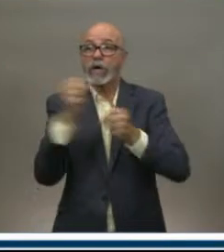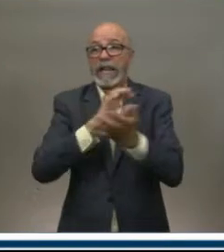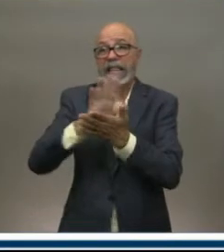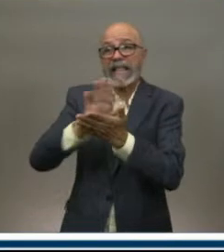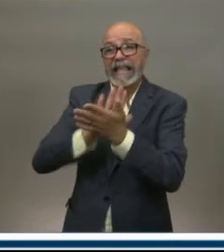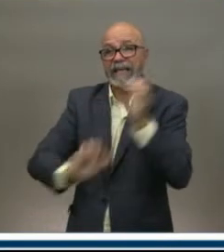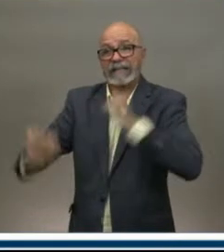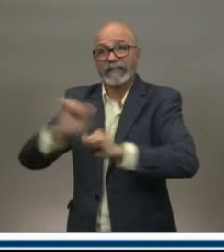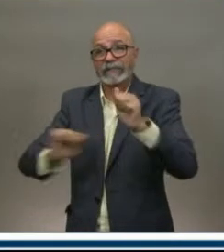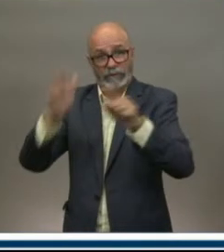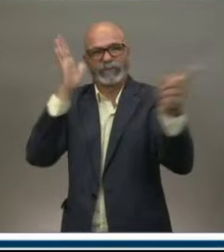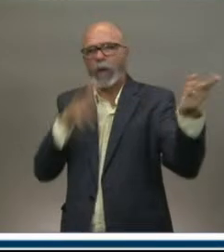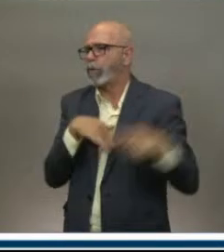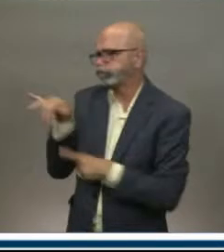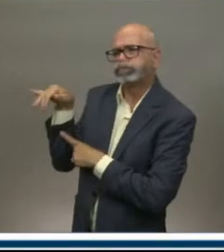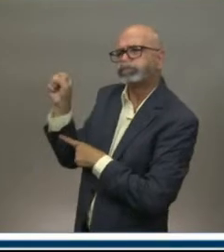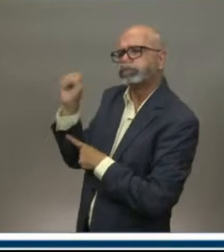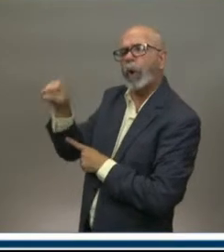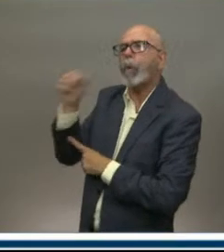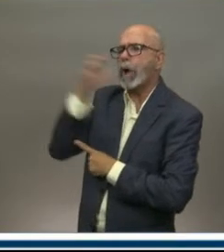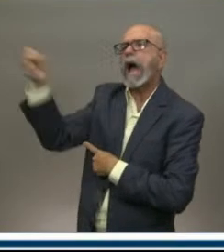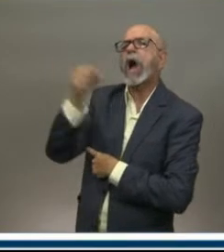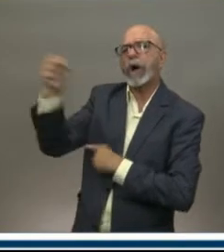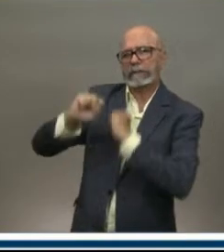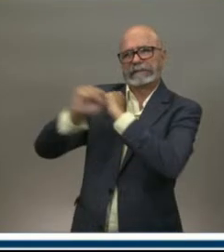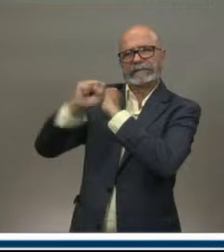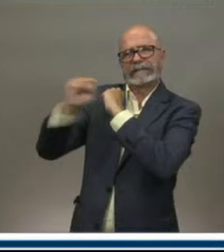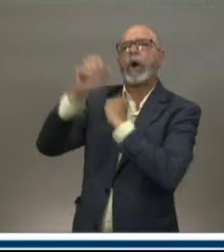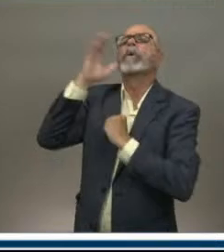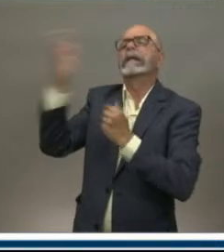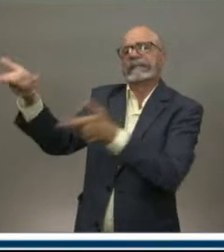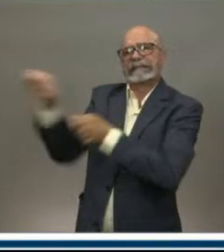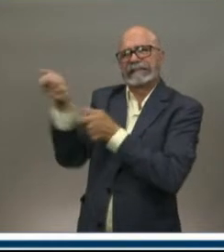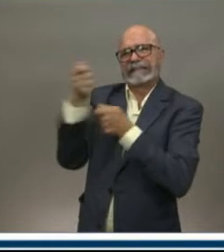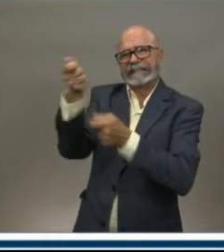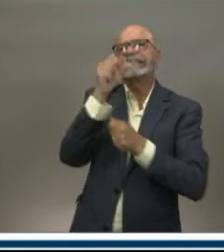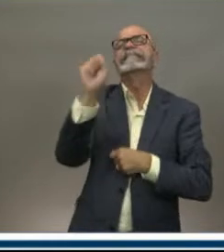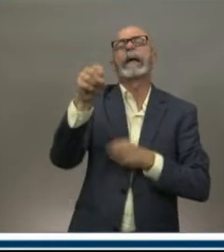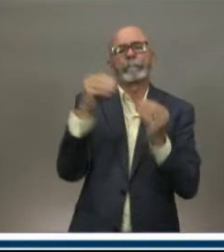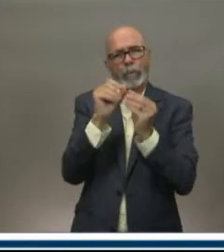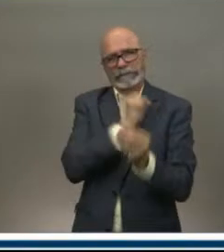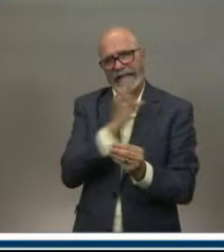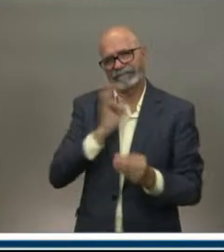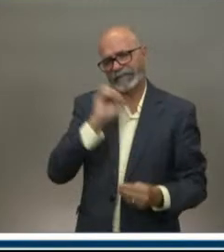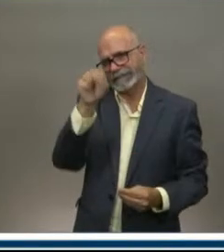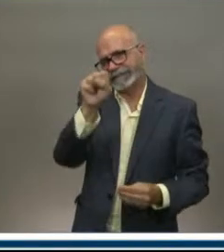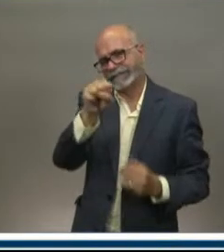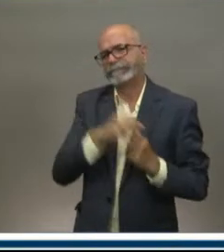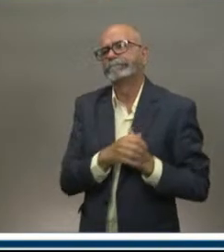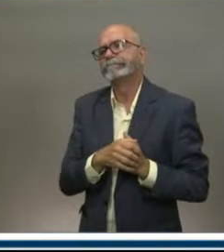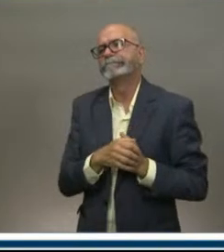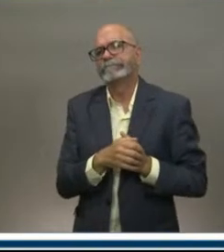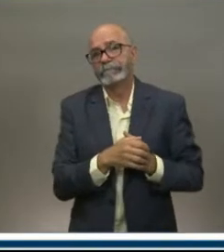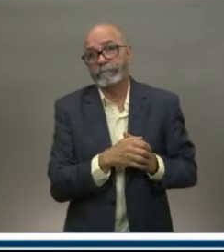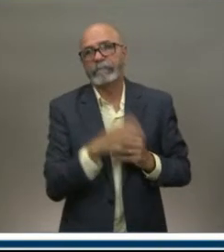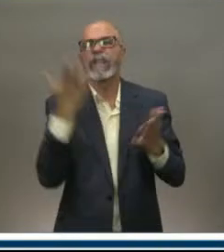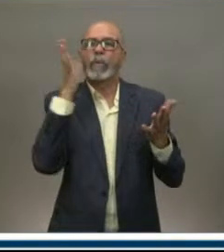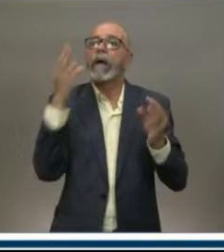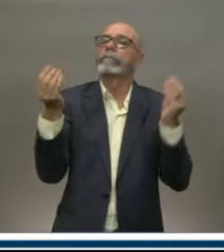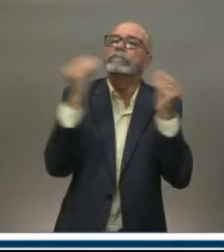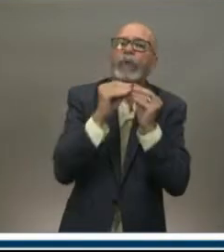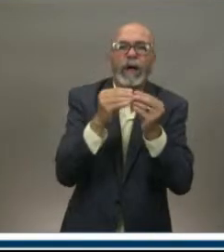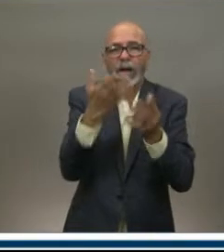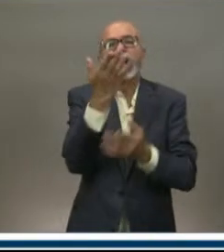to, is to support, and that could be hiring additional staff as facilities need, or additional supplies, and